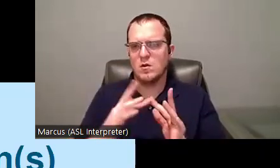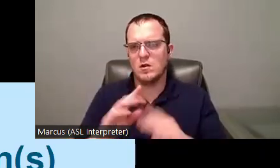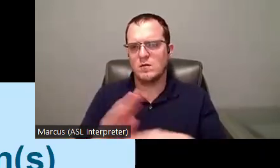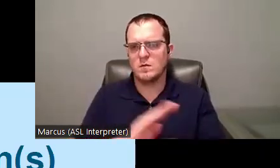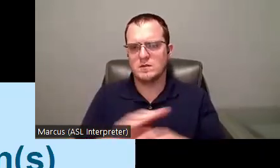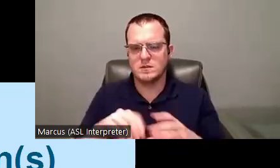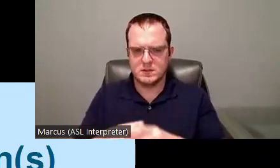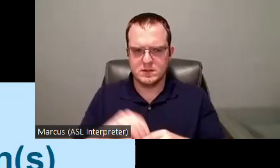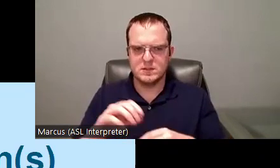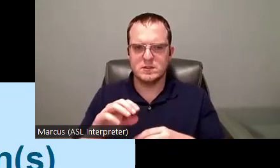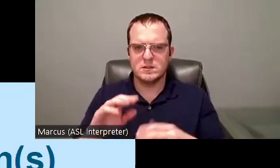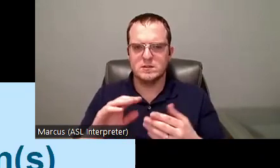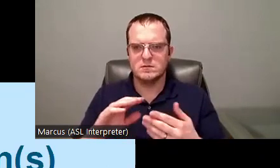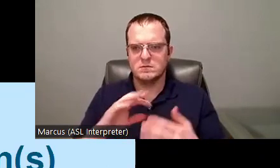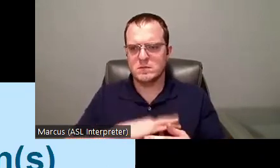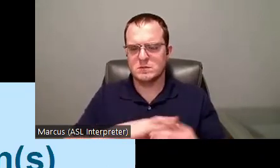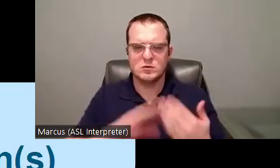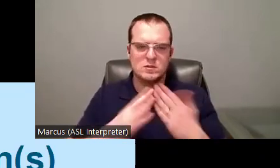of Pittsburgh for 2023.